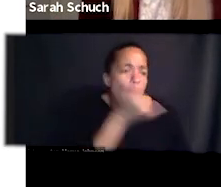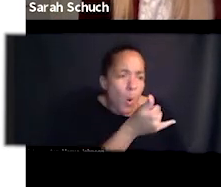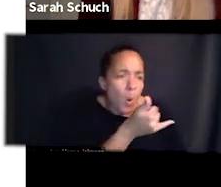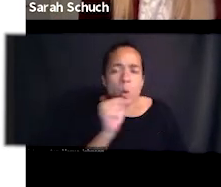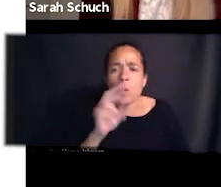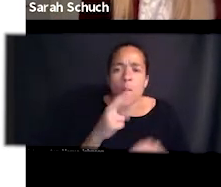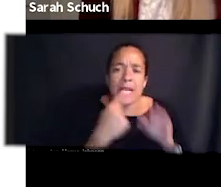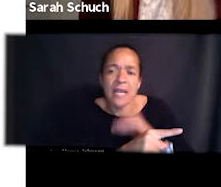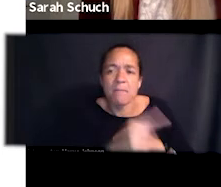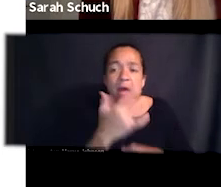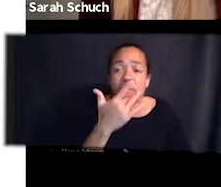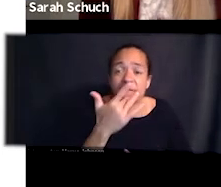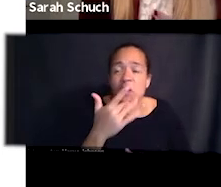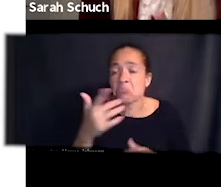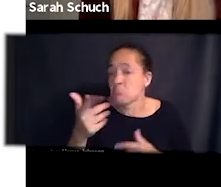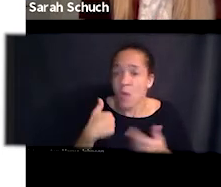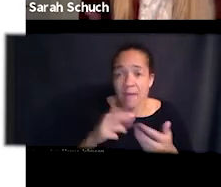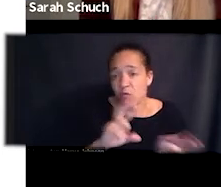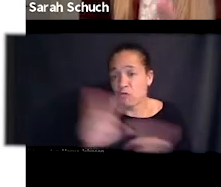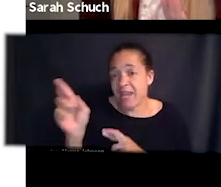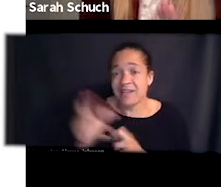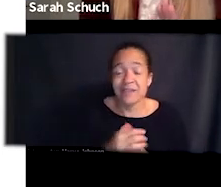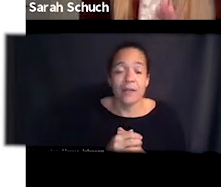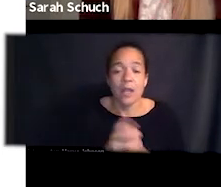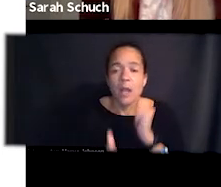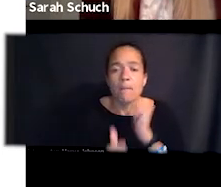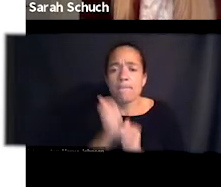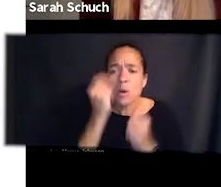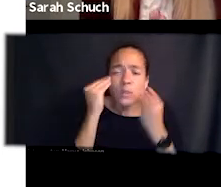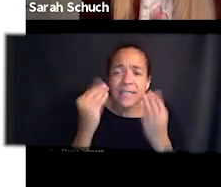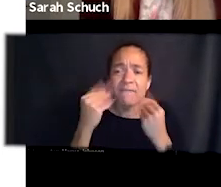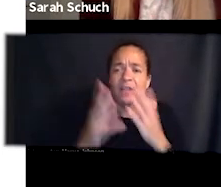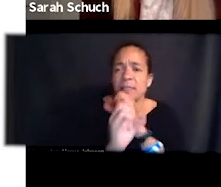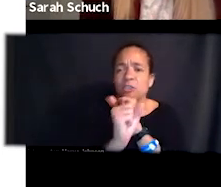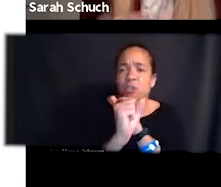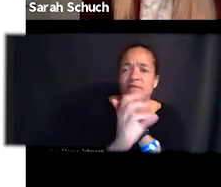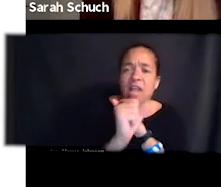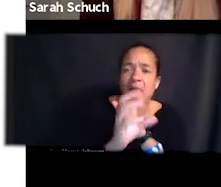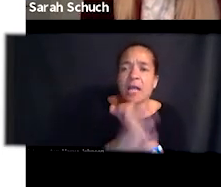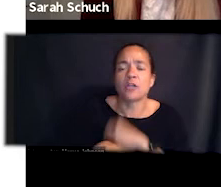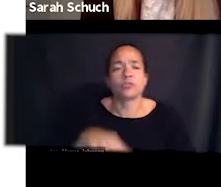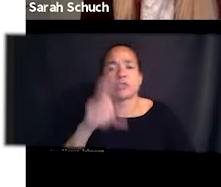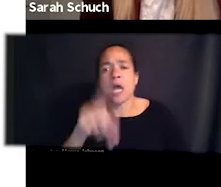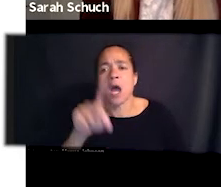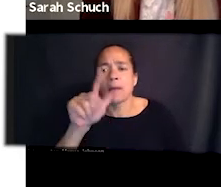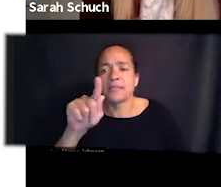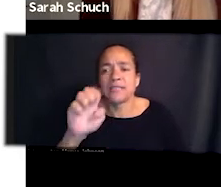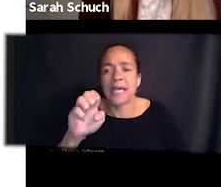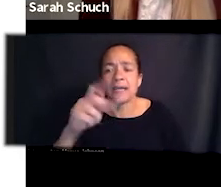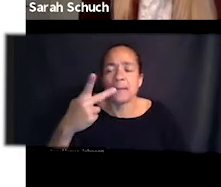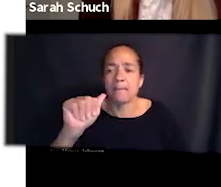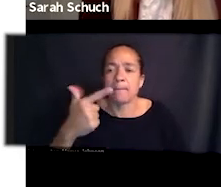also, most of our information, whether it be flyers or our update page or our emails that we sent out, were